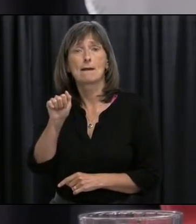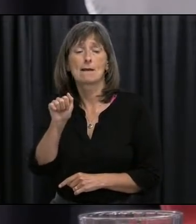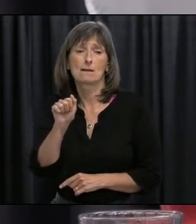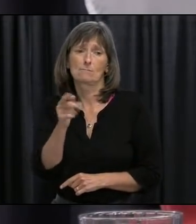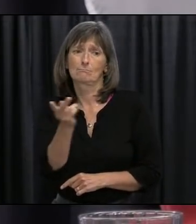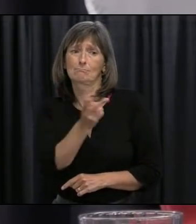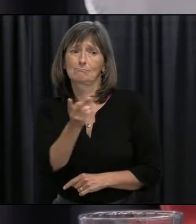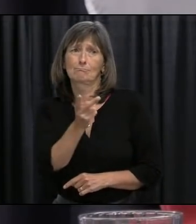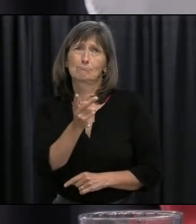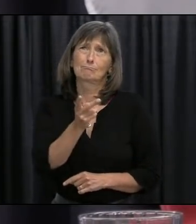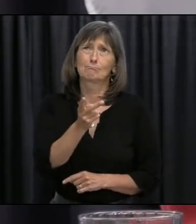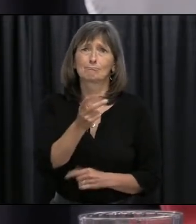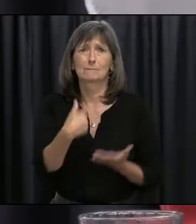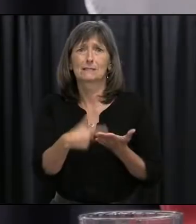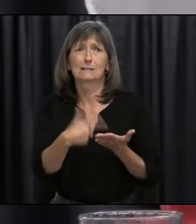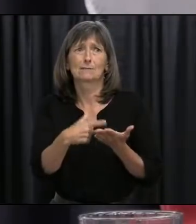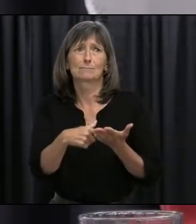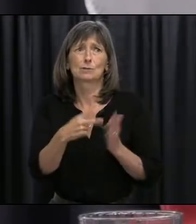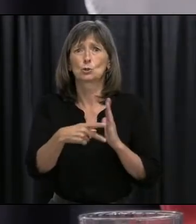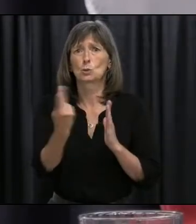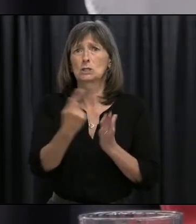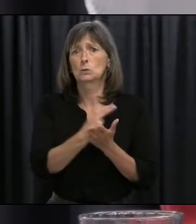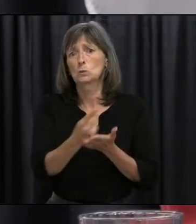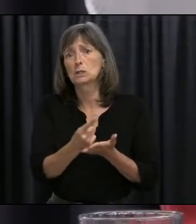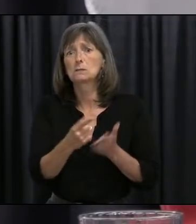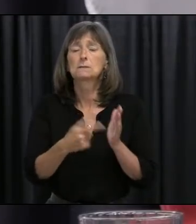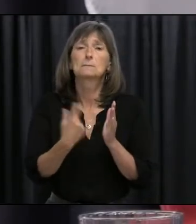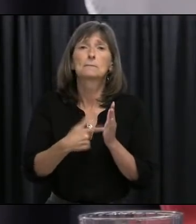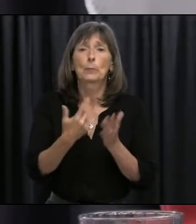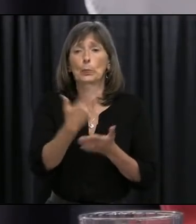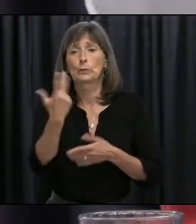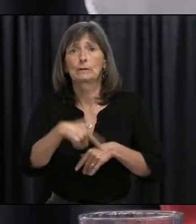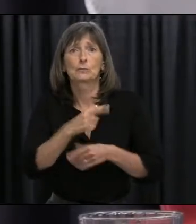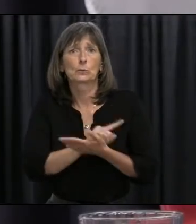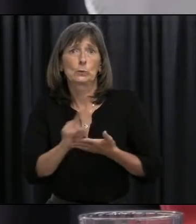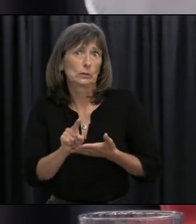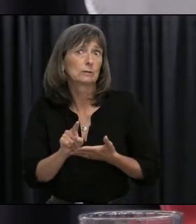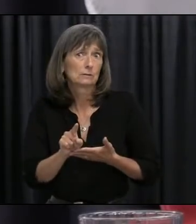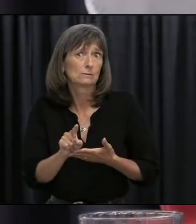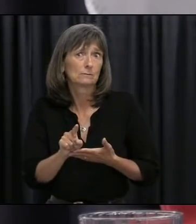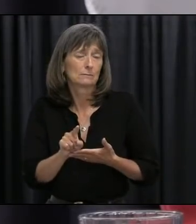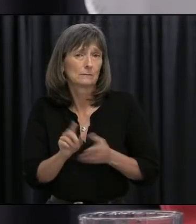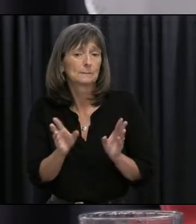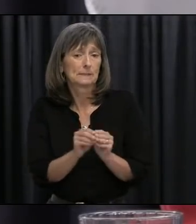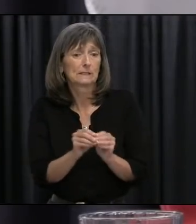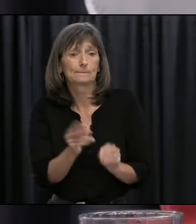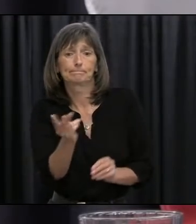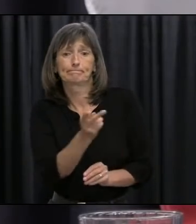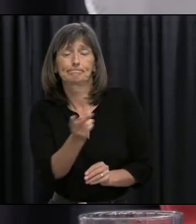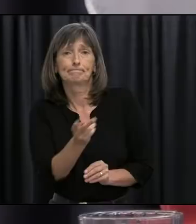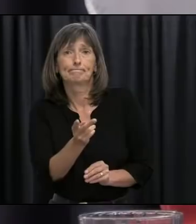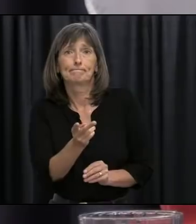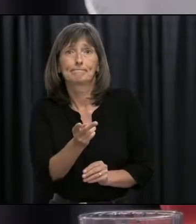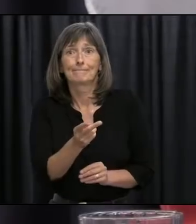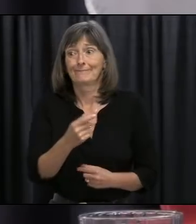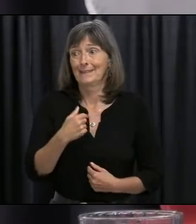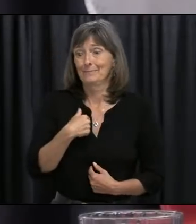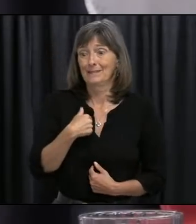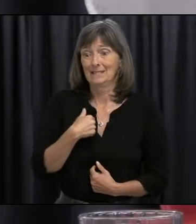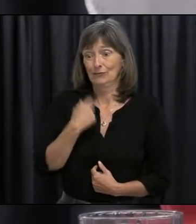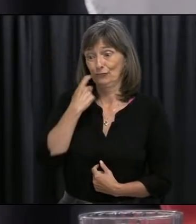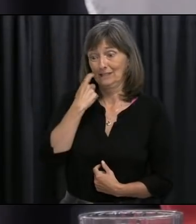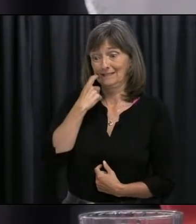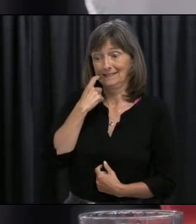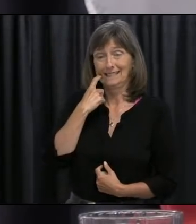usually twice a week, occasionally 3 times a week. It's not that long ago that I sat down with the new incoming